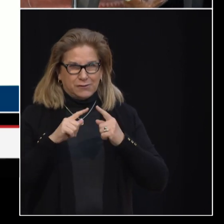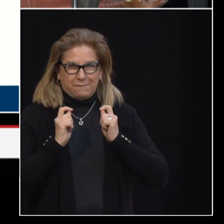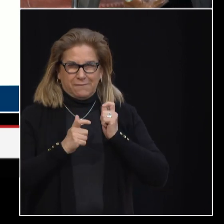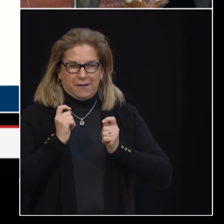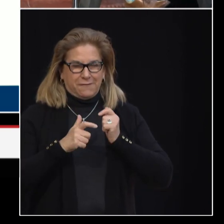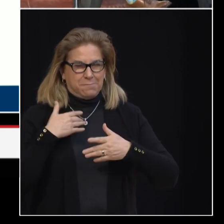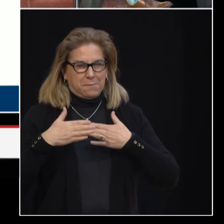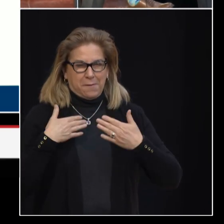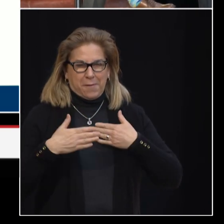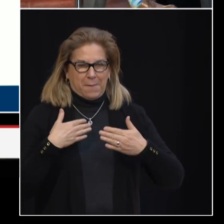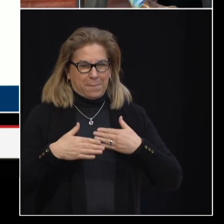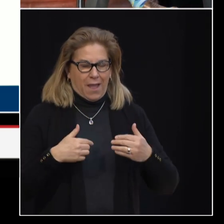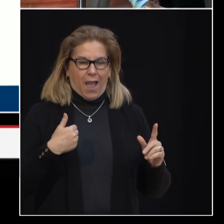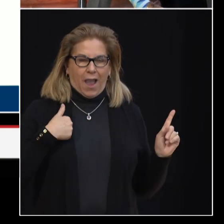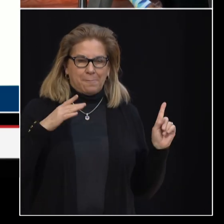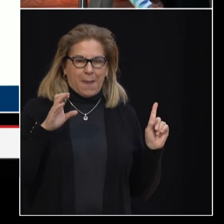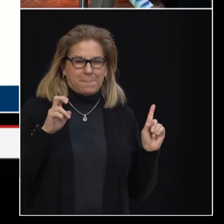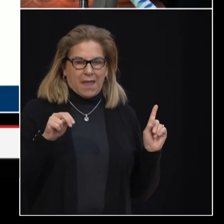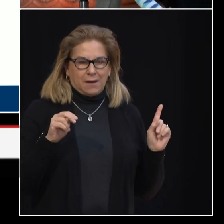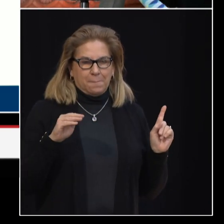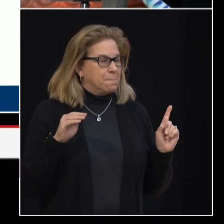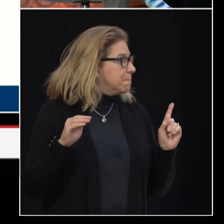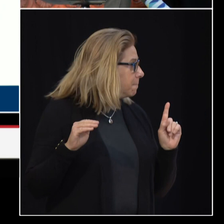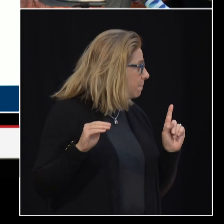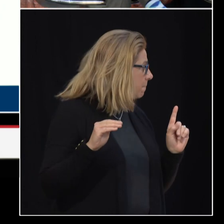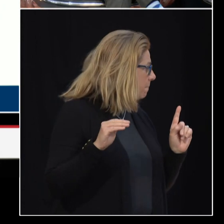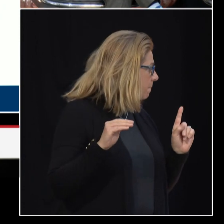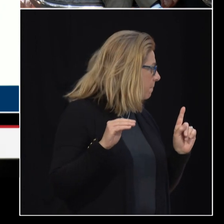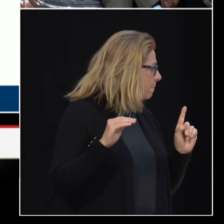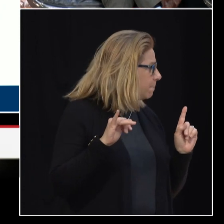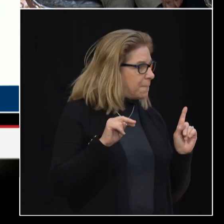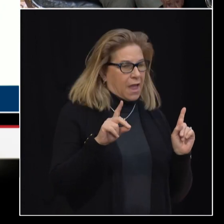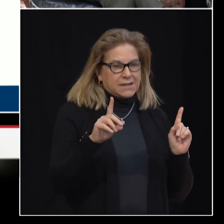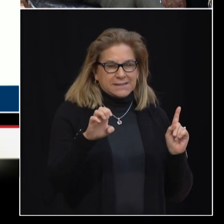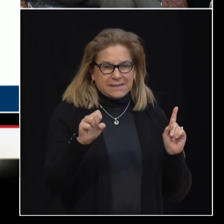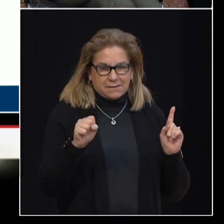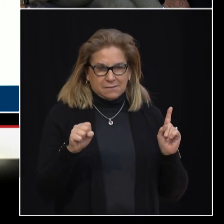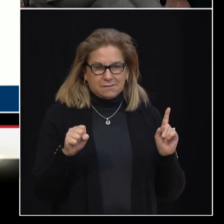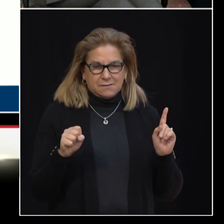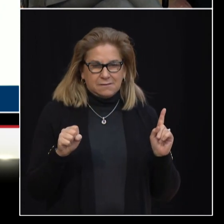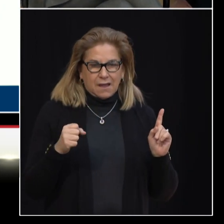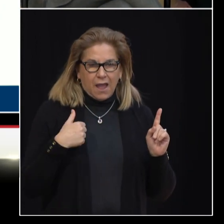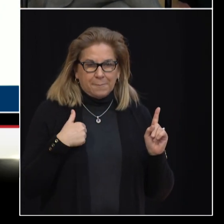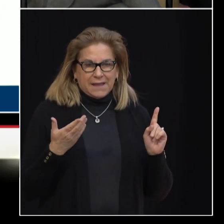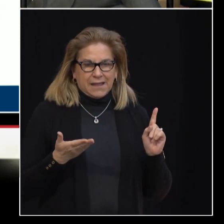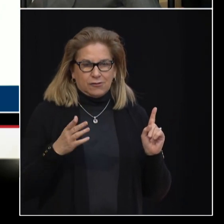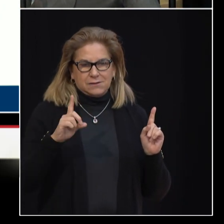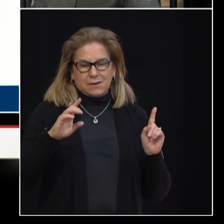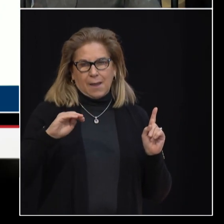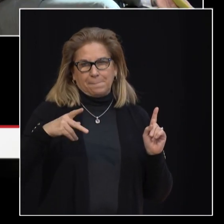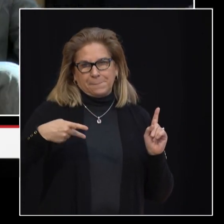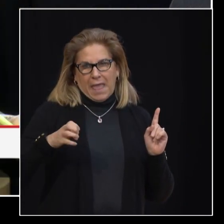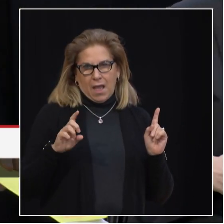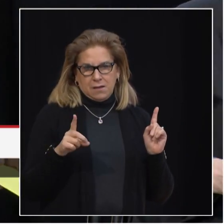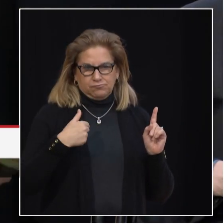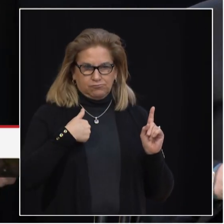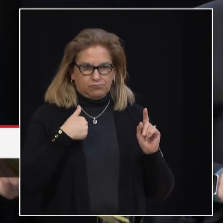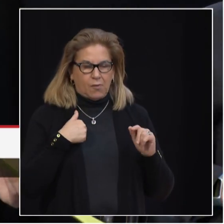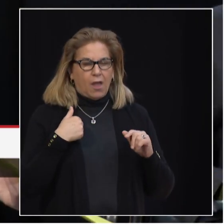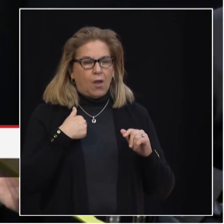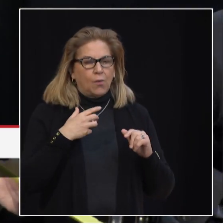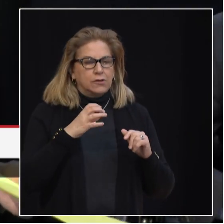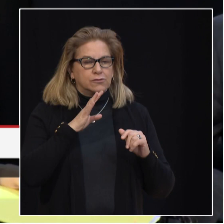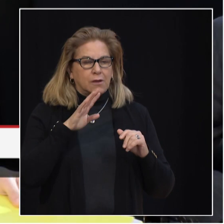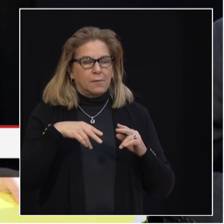Deputy Chief of Staff at DEMPED. And today we've been talking a lot about different opportunities, different requests for proposals, different